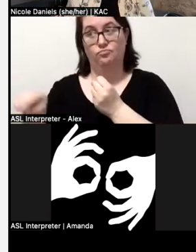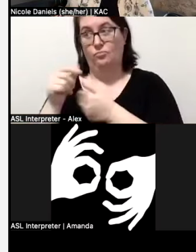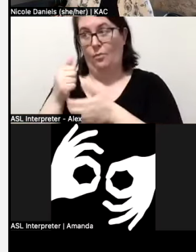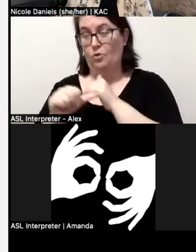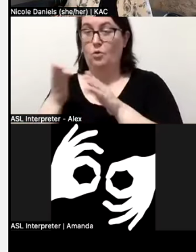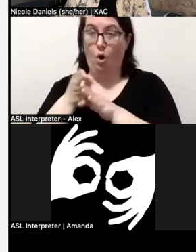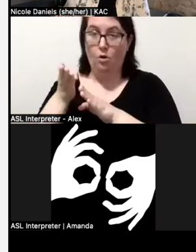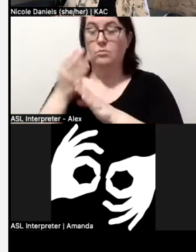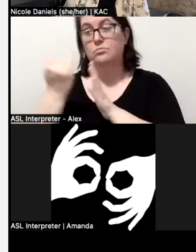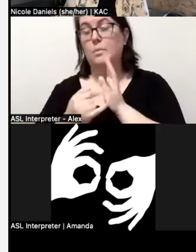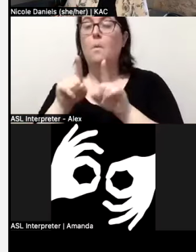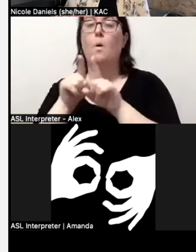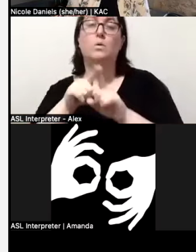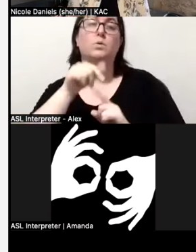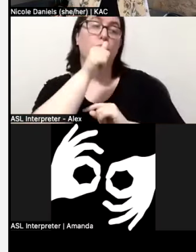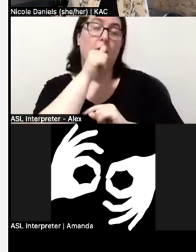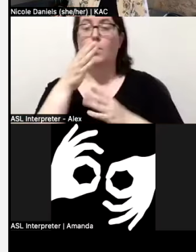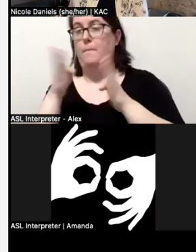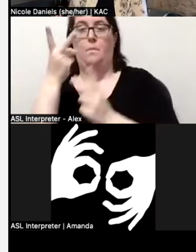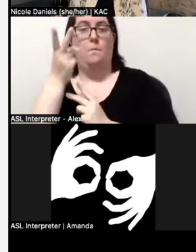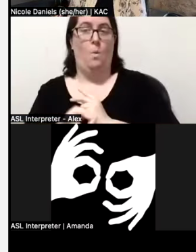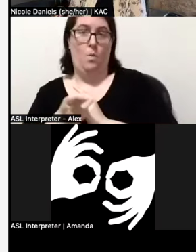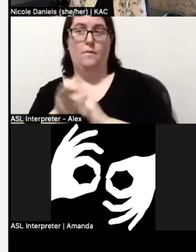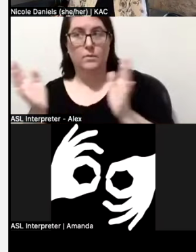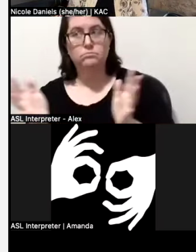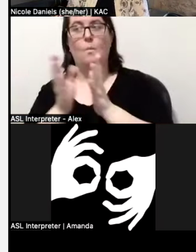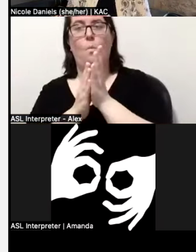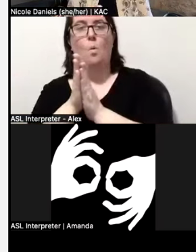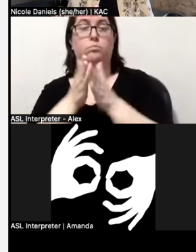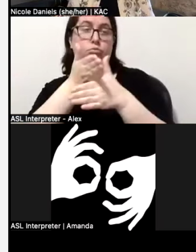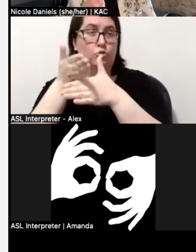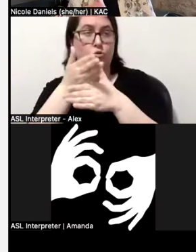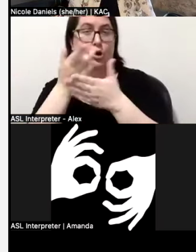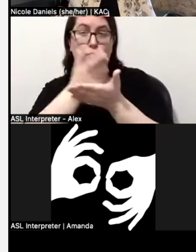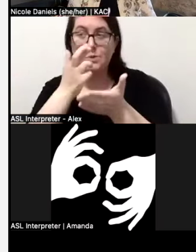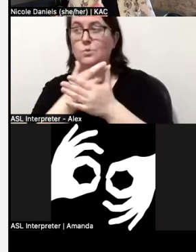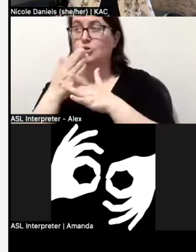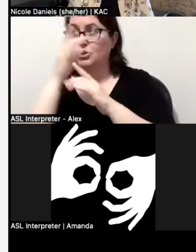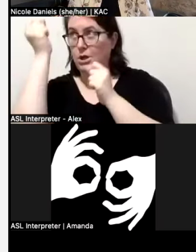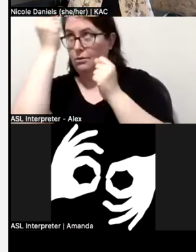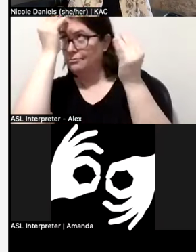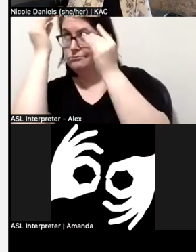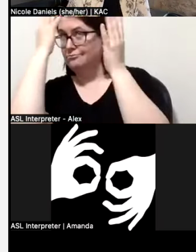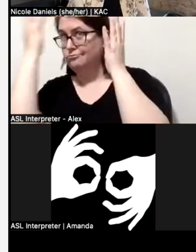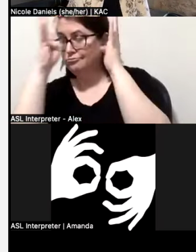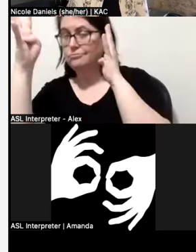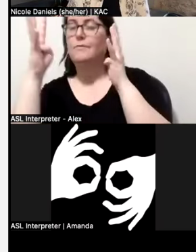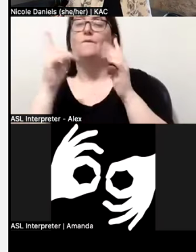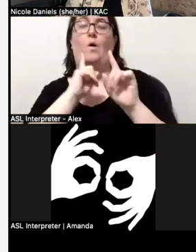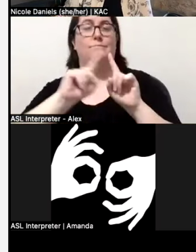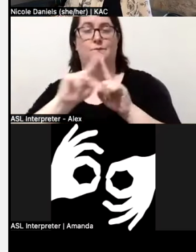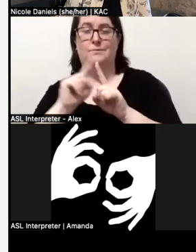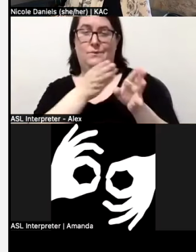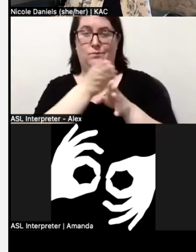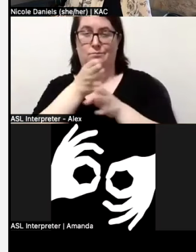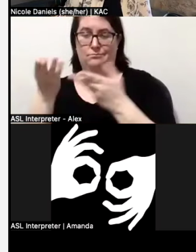across public and private sectors to drive innovation and shared resources, to support multidisciplinary collaboration,